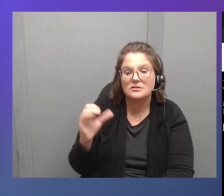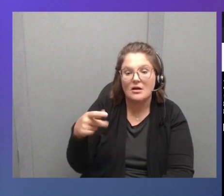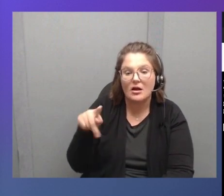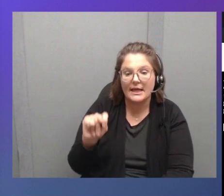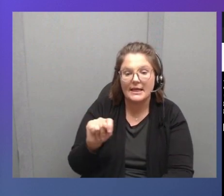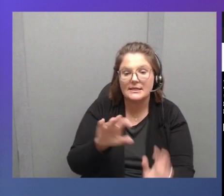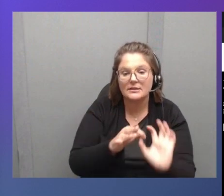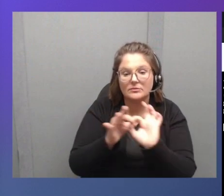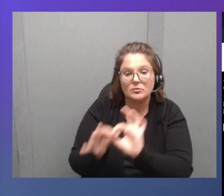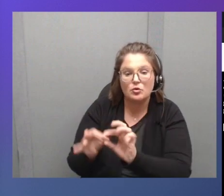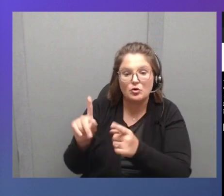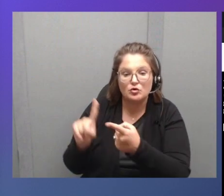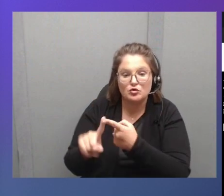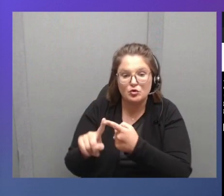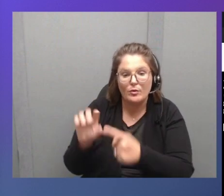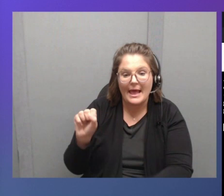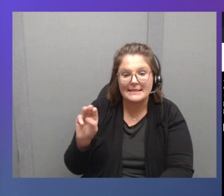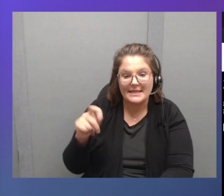inside of AWS.